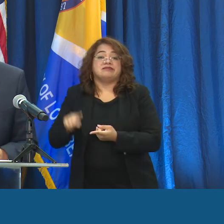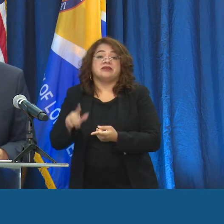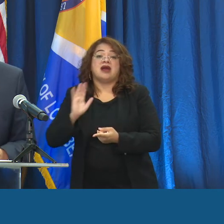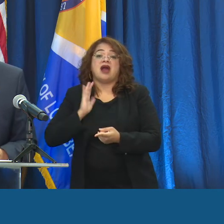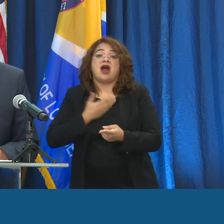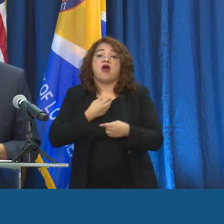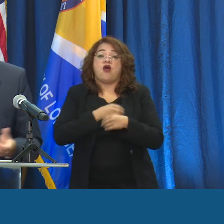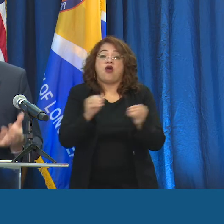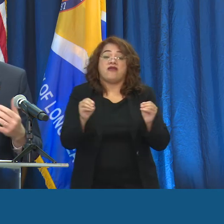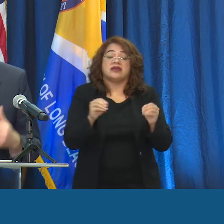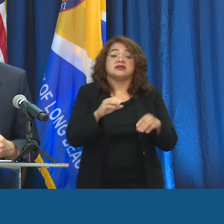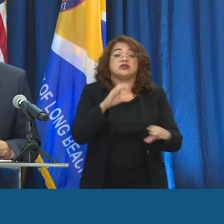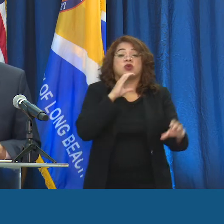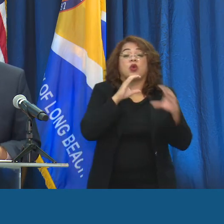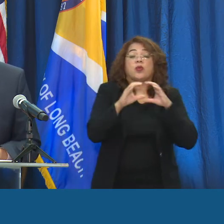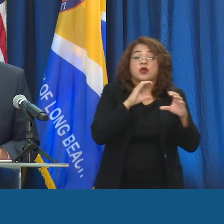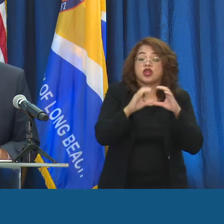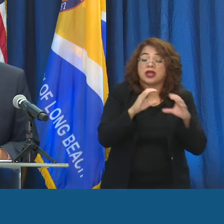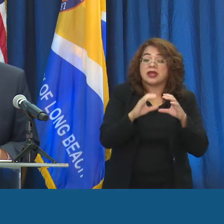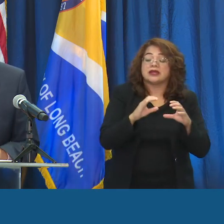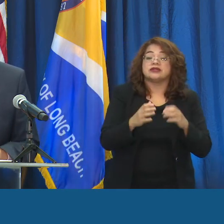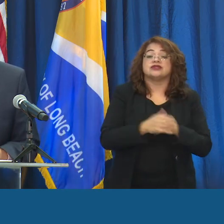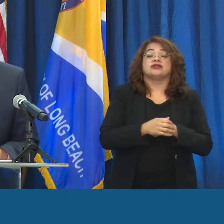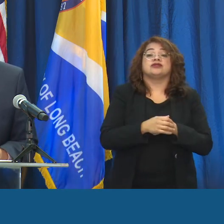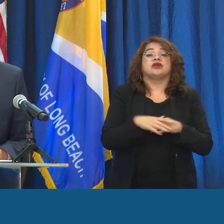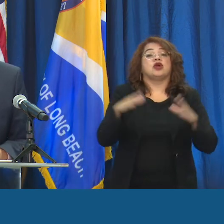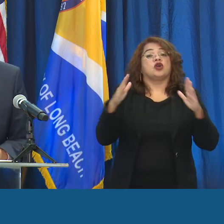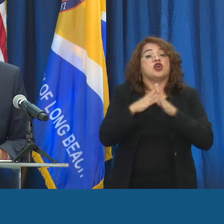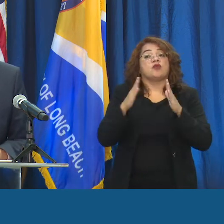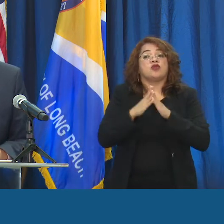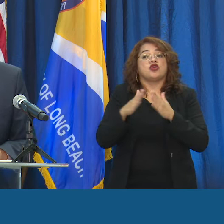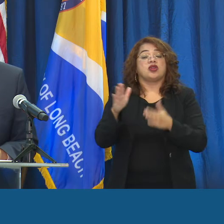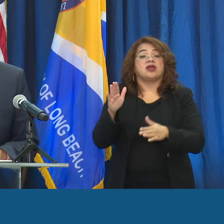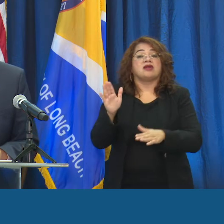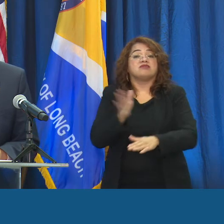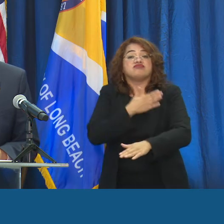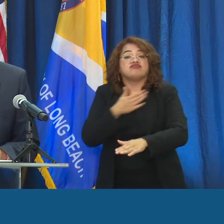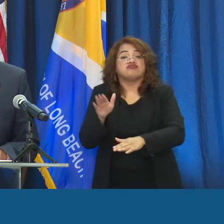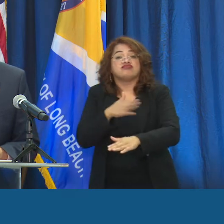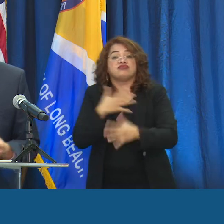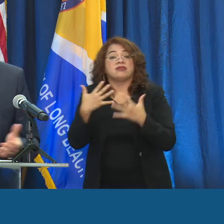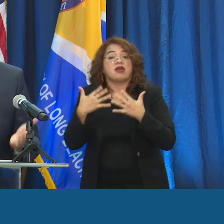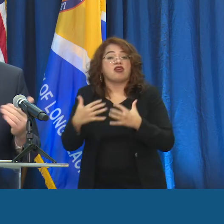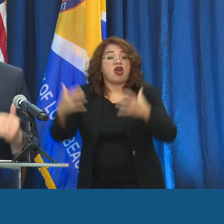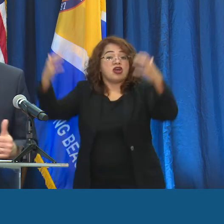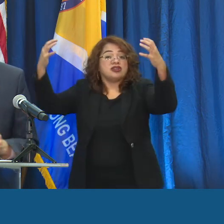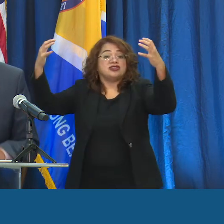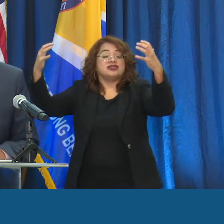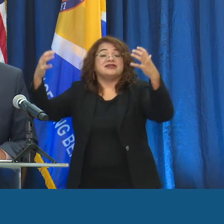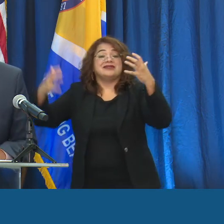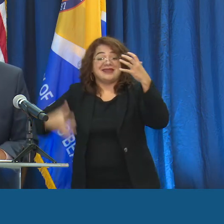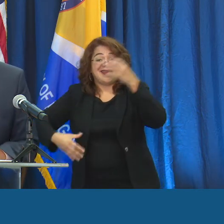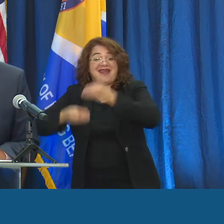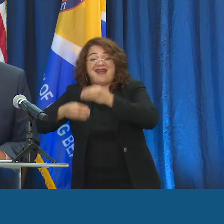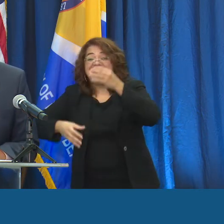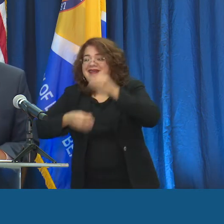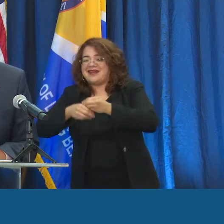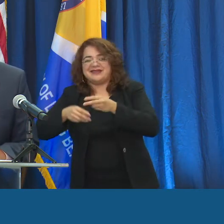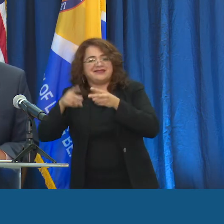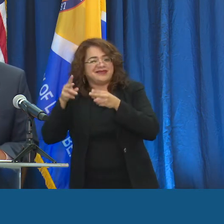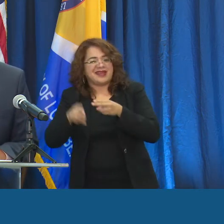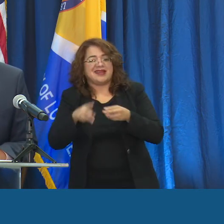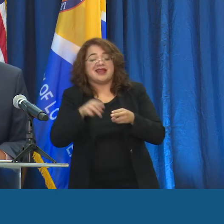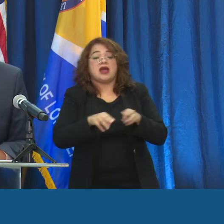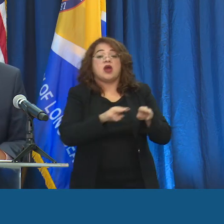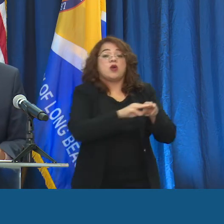in communications, reducing the community concerts that recently were added, and some small reductions to the